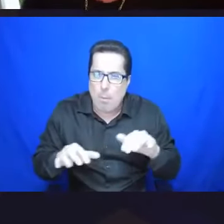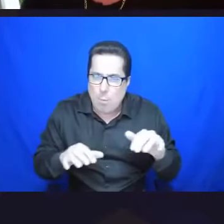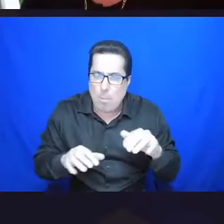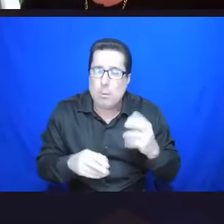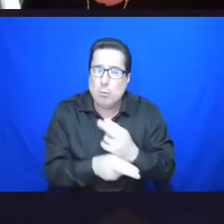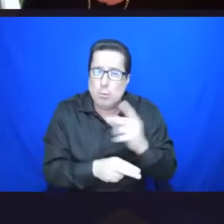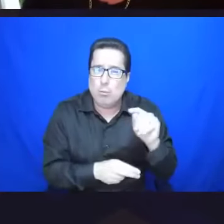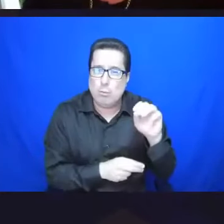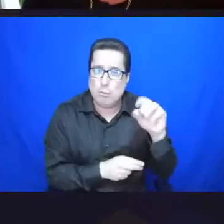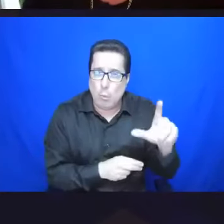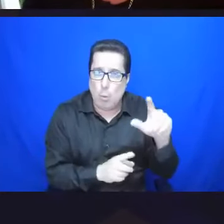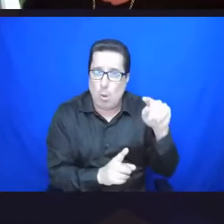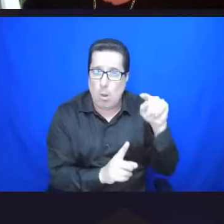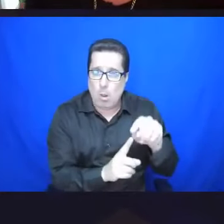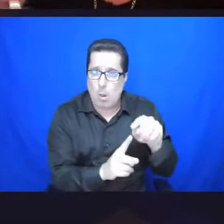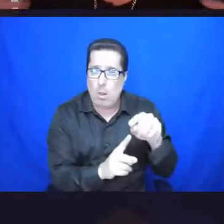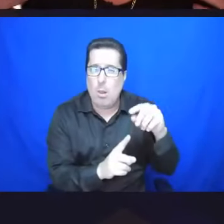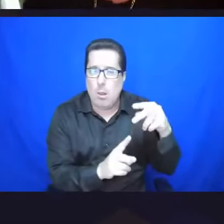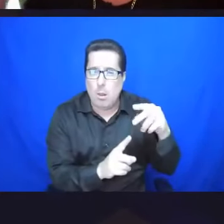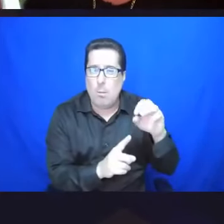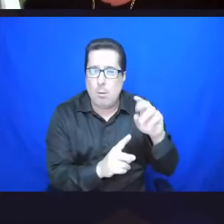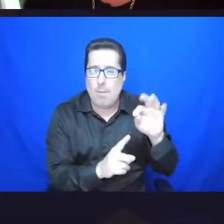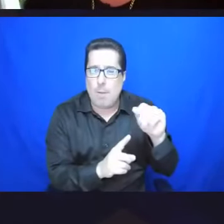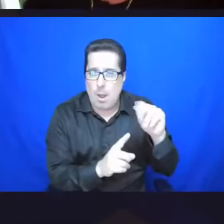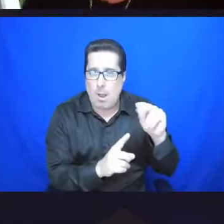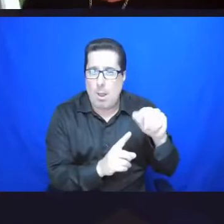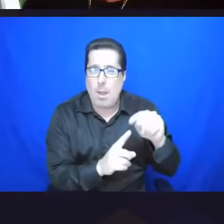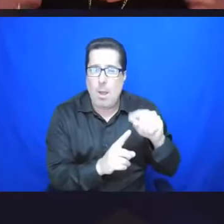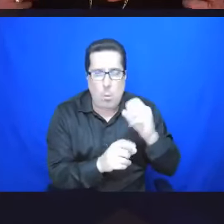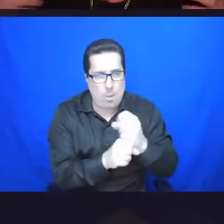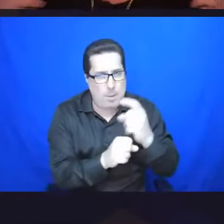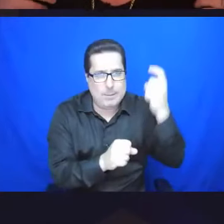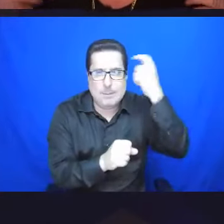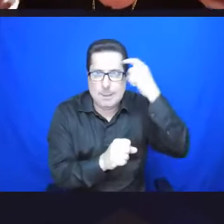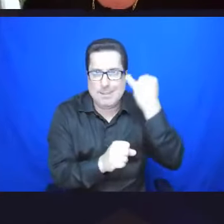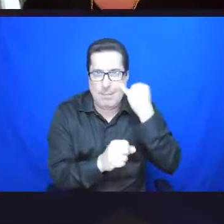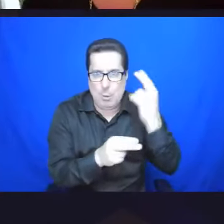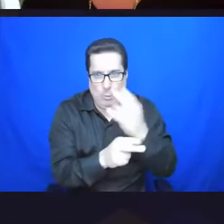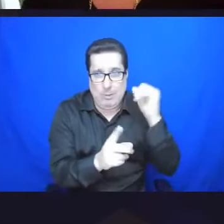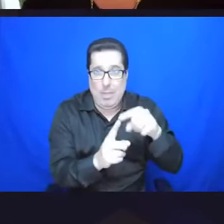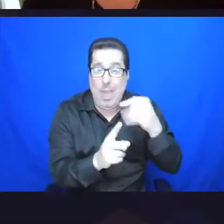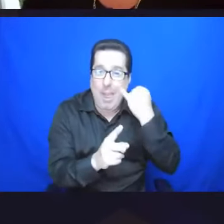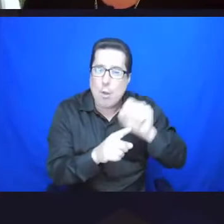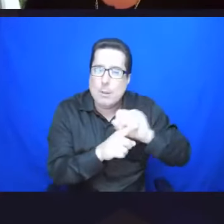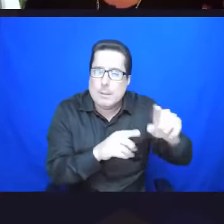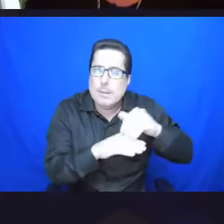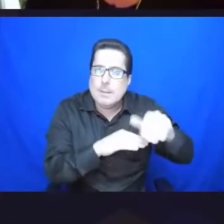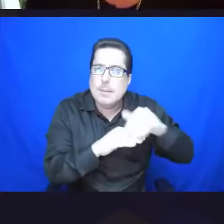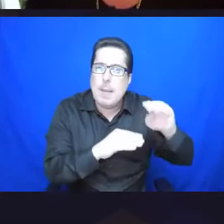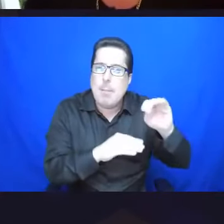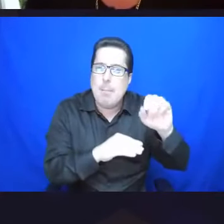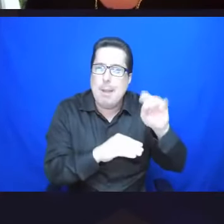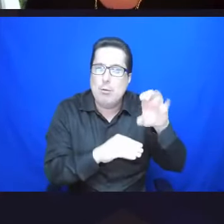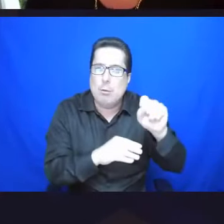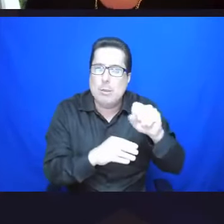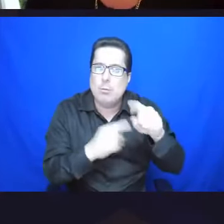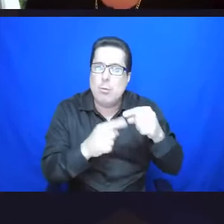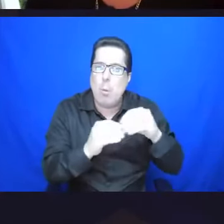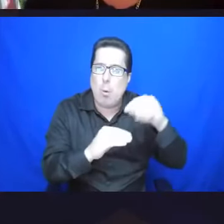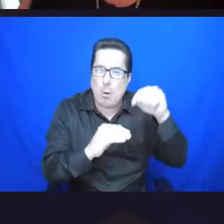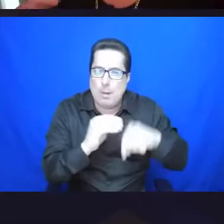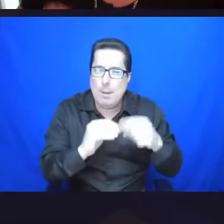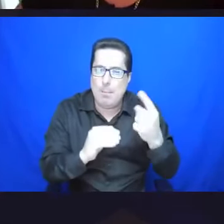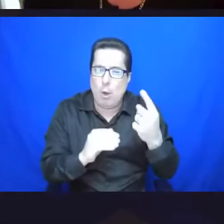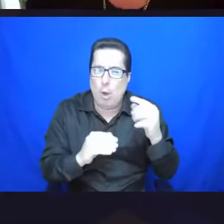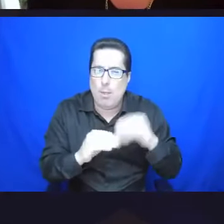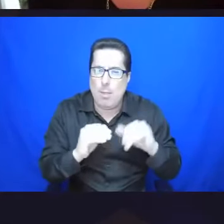tool like Grafana is going to make a ton of sense if you are sending some metrics that go a little bit deeper than that into a